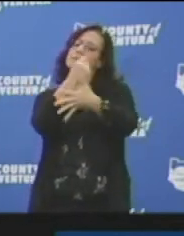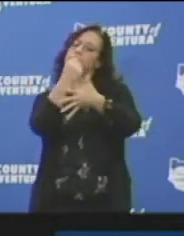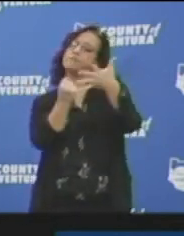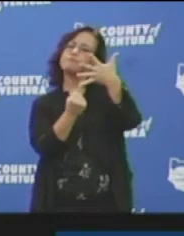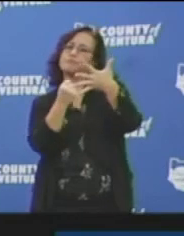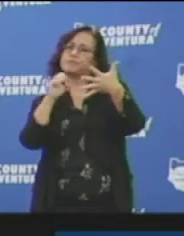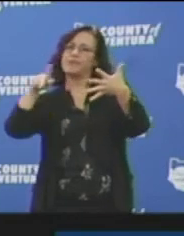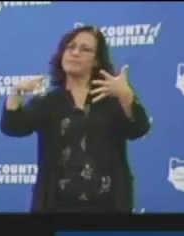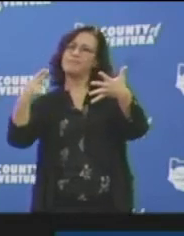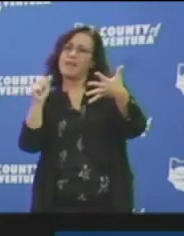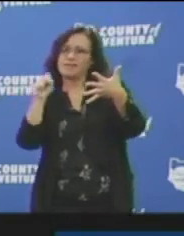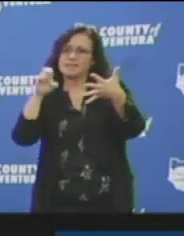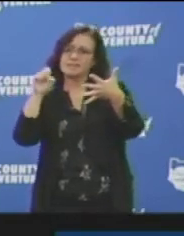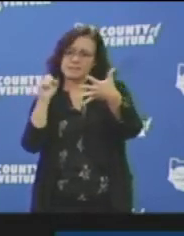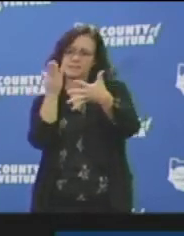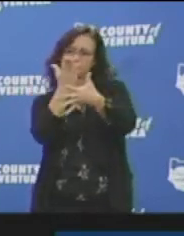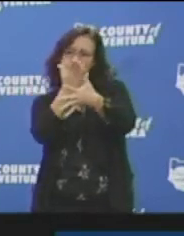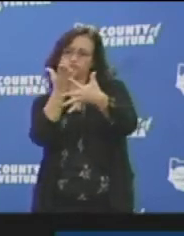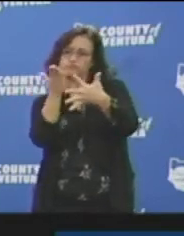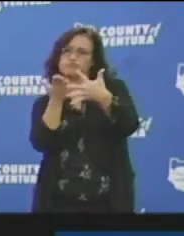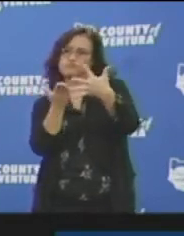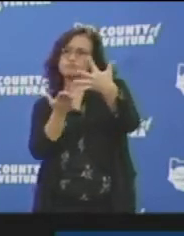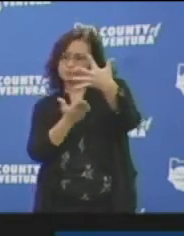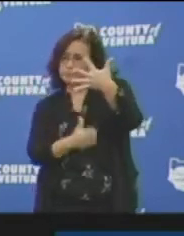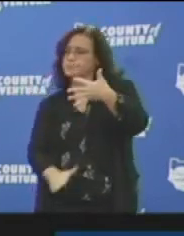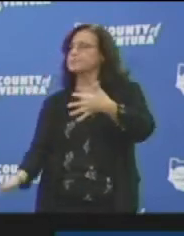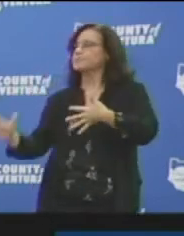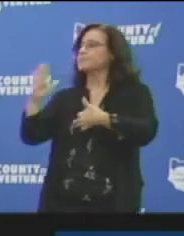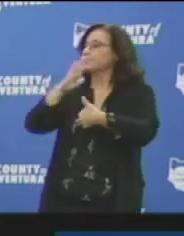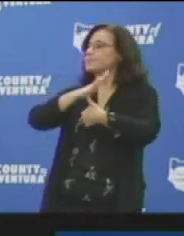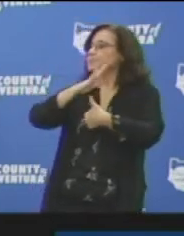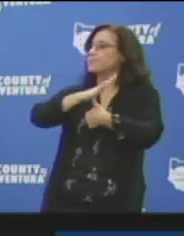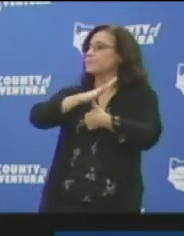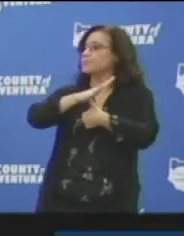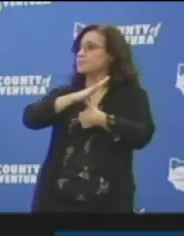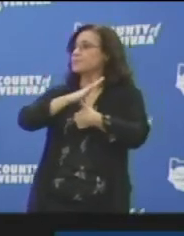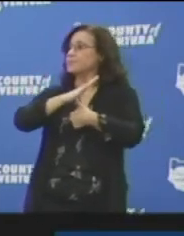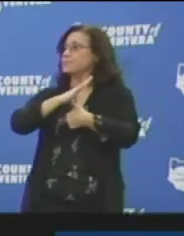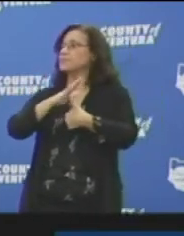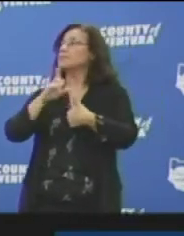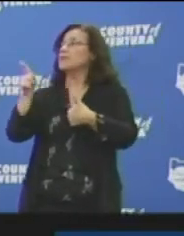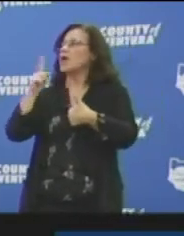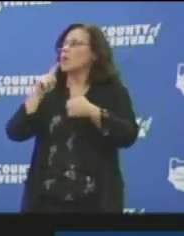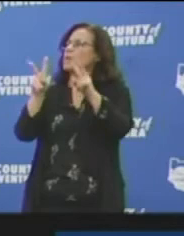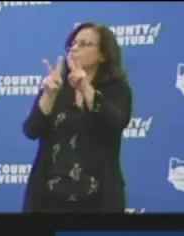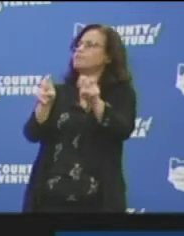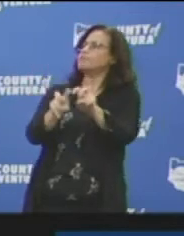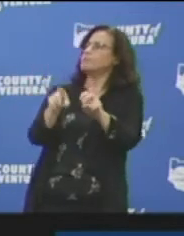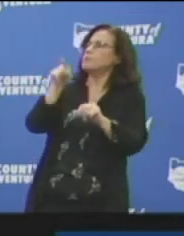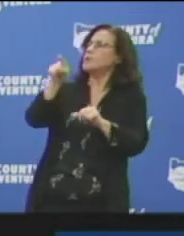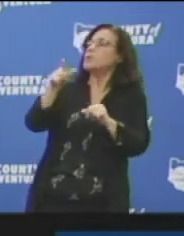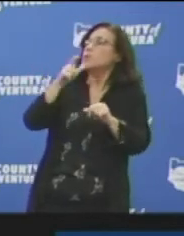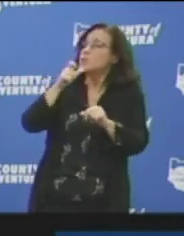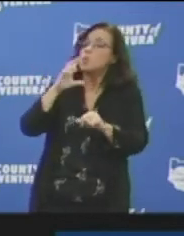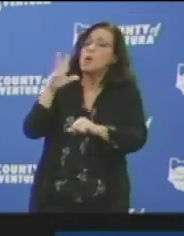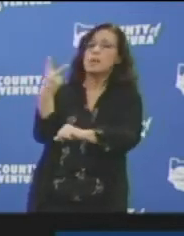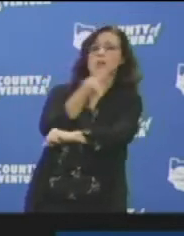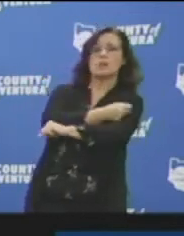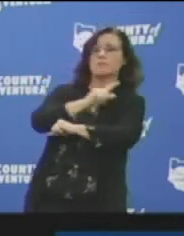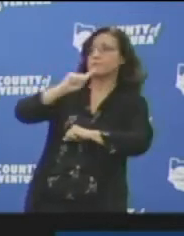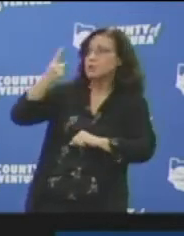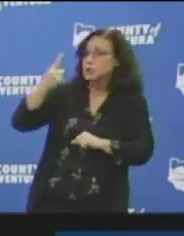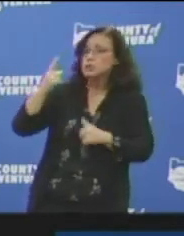And let's look at what populations are going to be immunized when. We are pretty